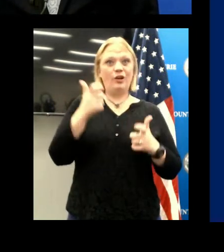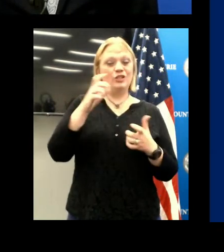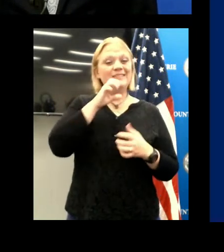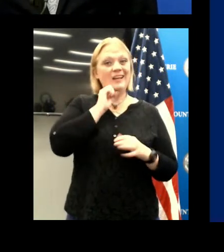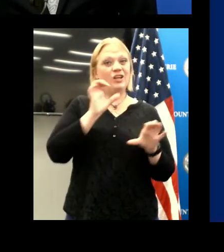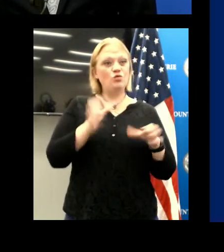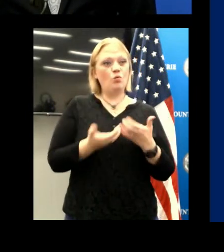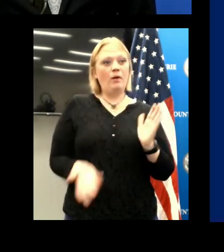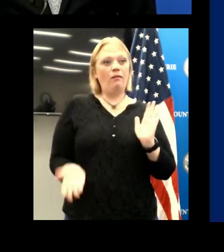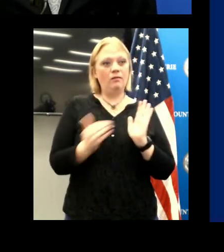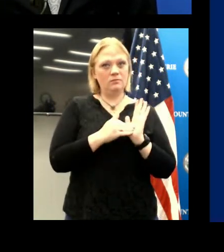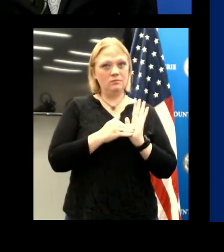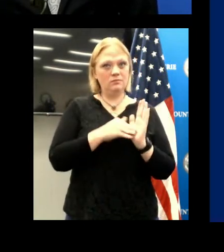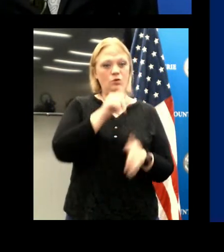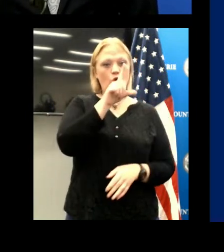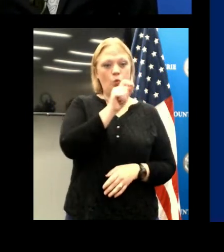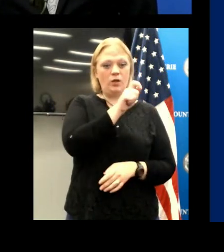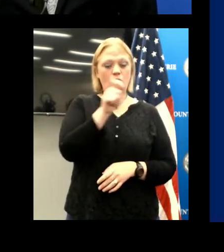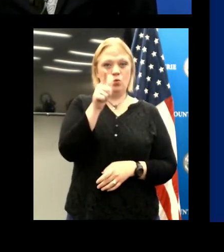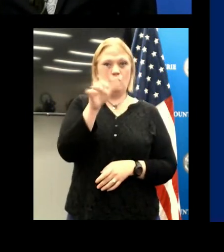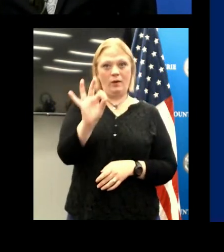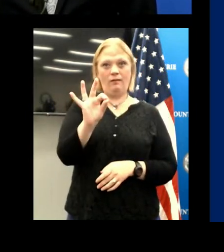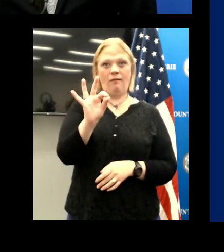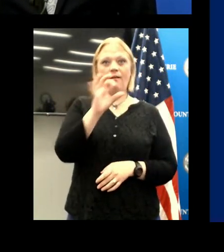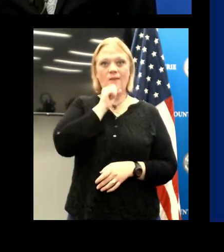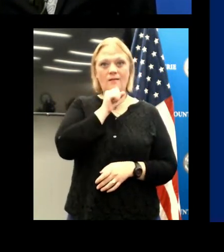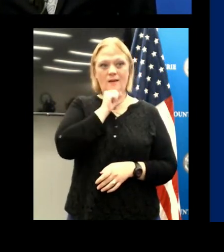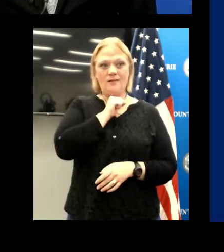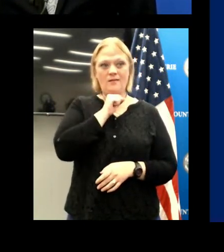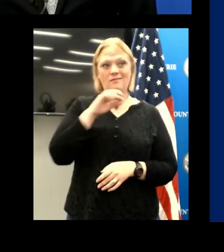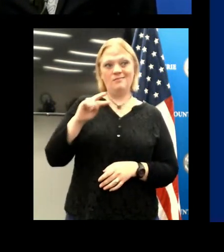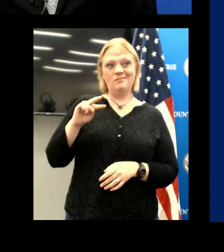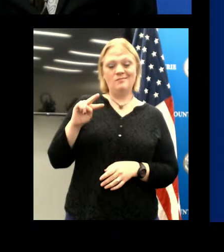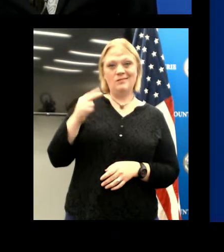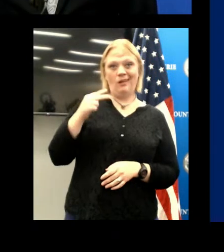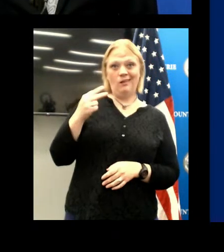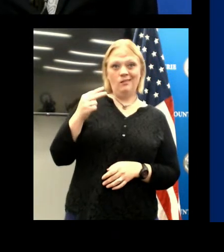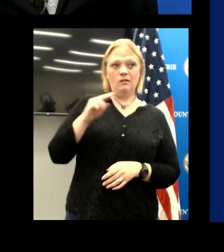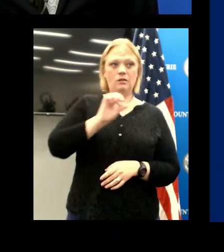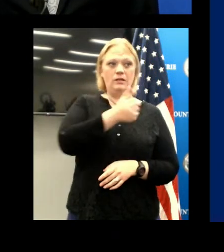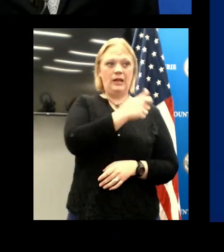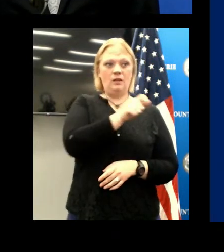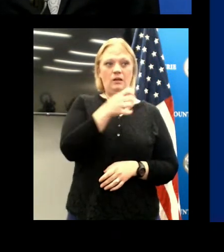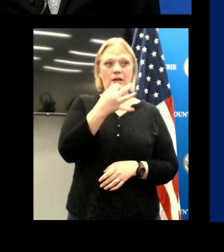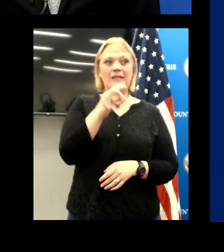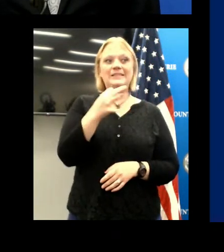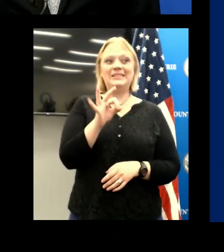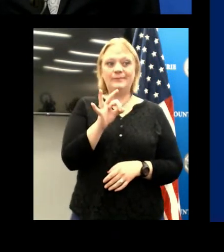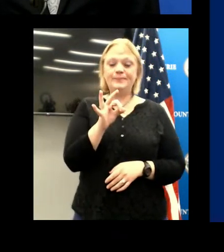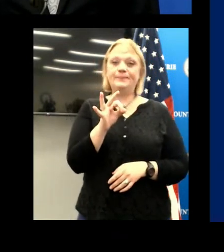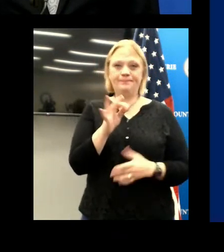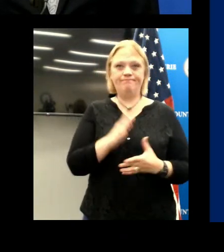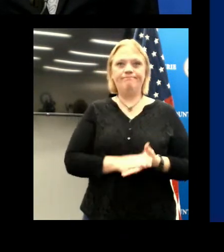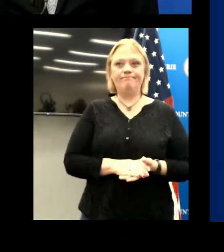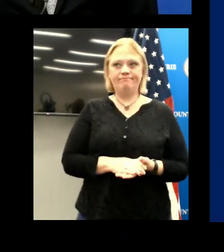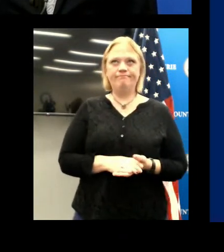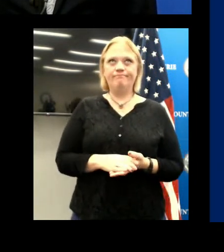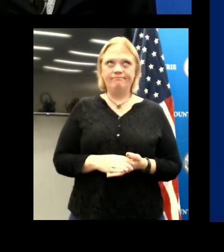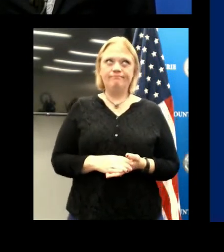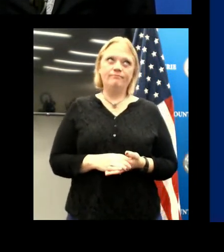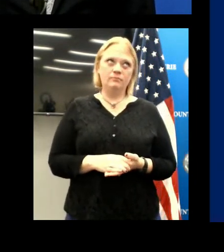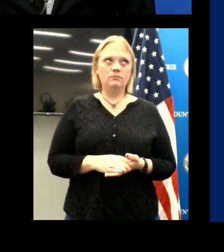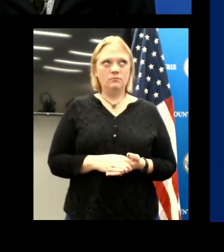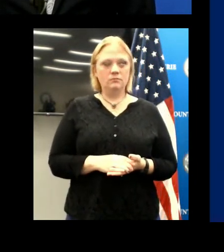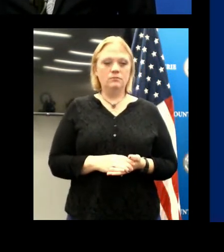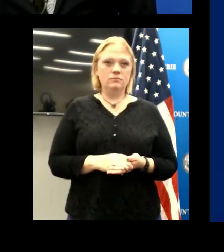again, is the 20 to 29 age group, and the second highest is the 10 to 19 age group. So we are